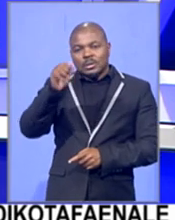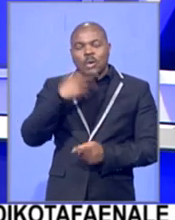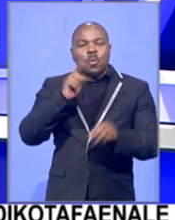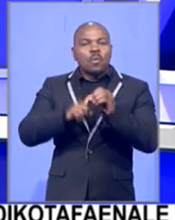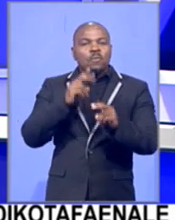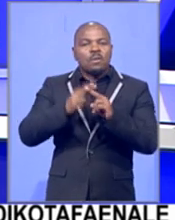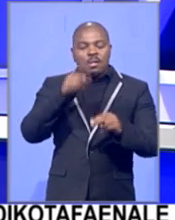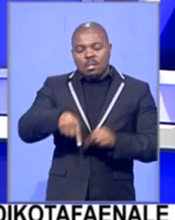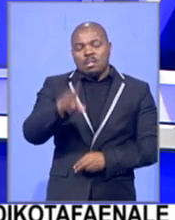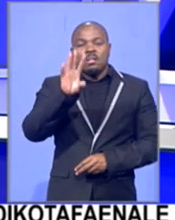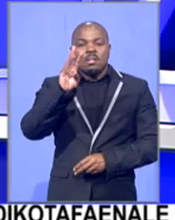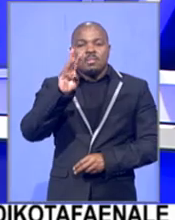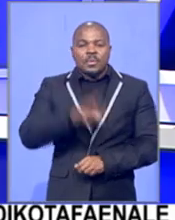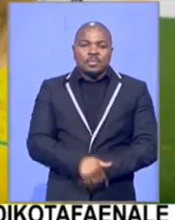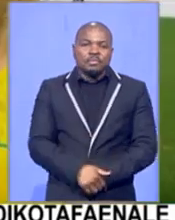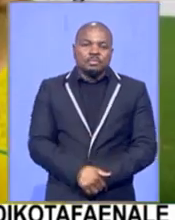ka Labone.